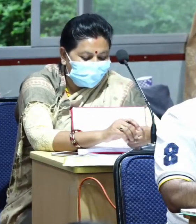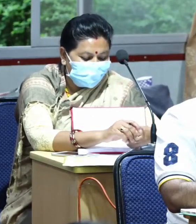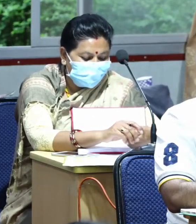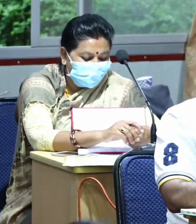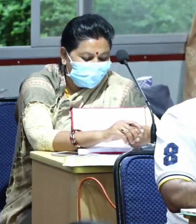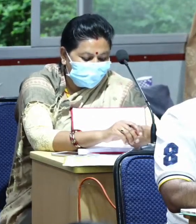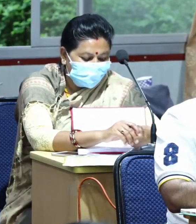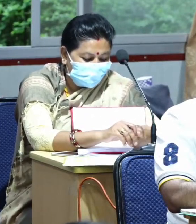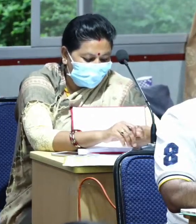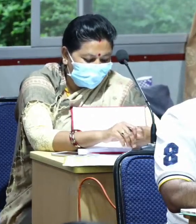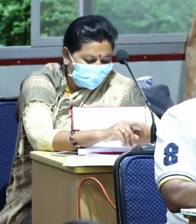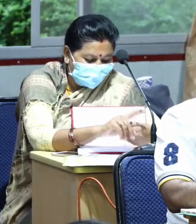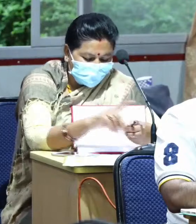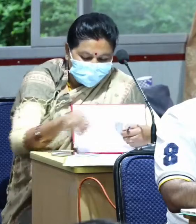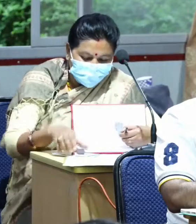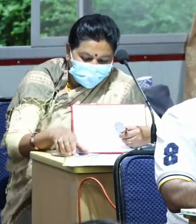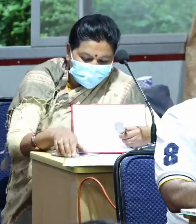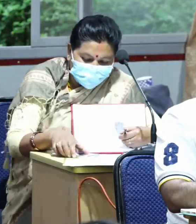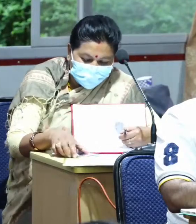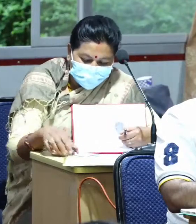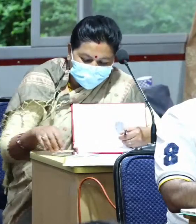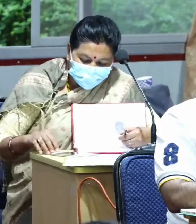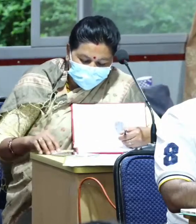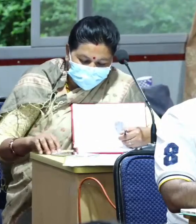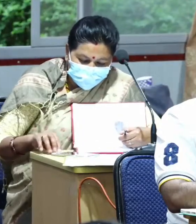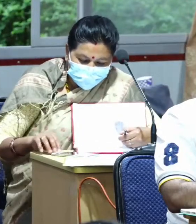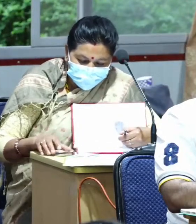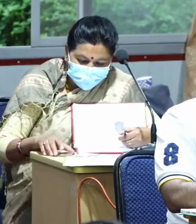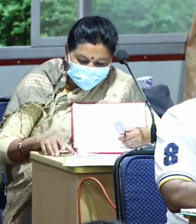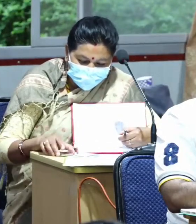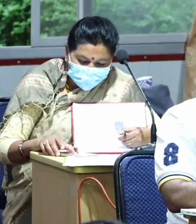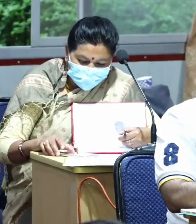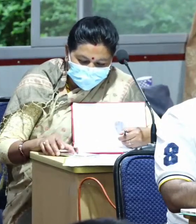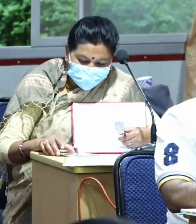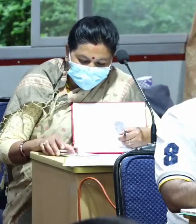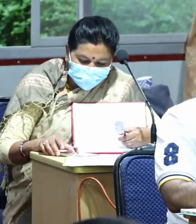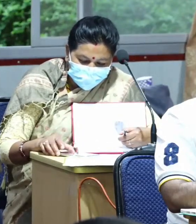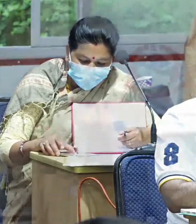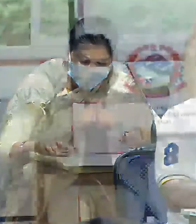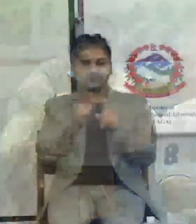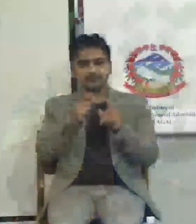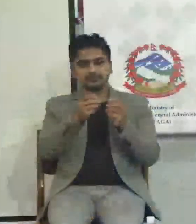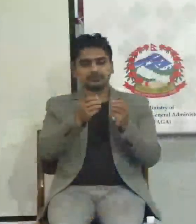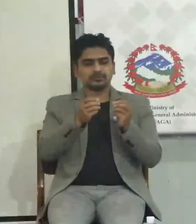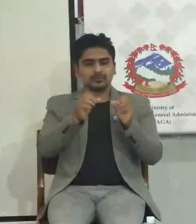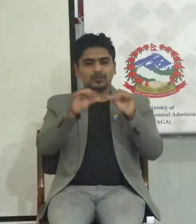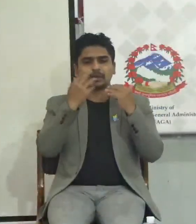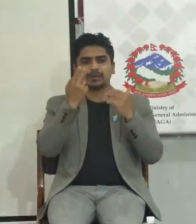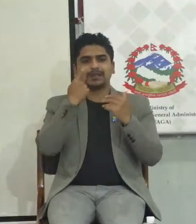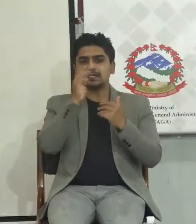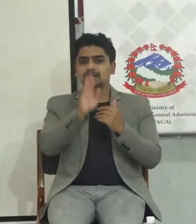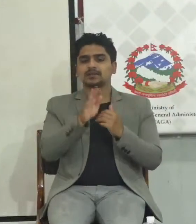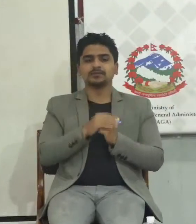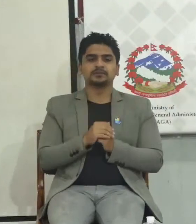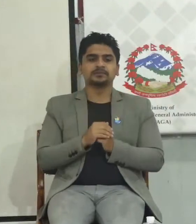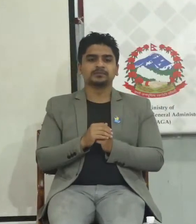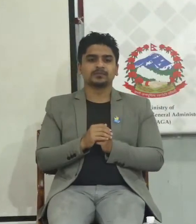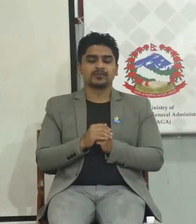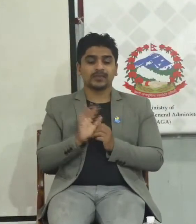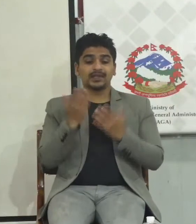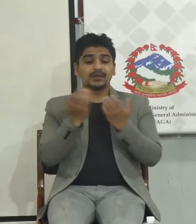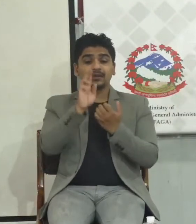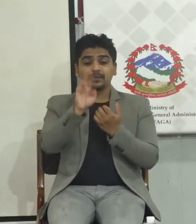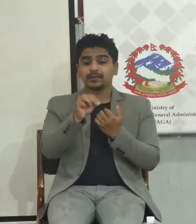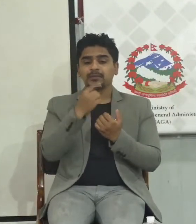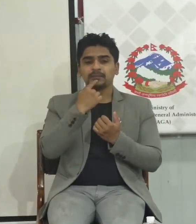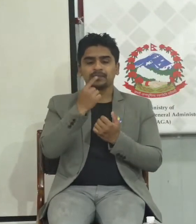very useful. So what need to be done is, like each local authority, the